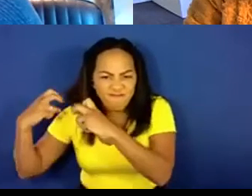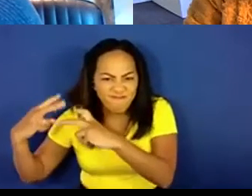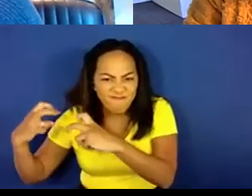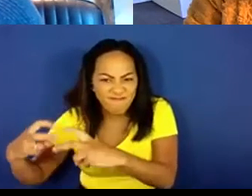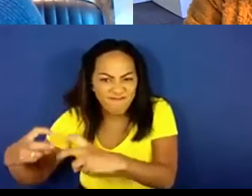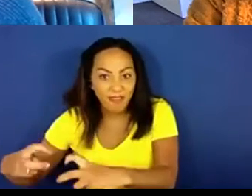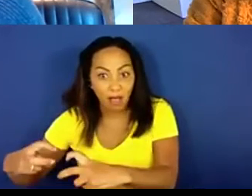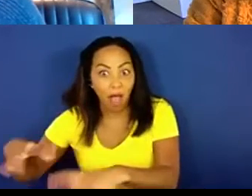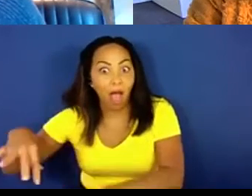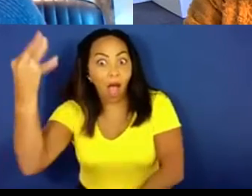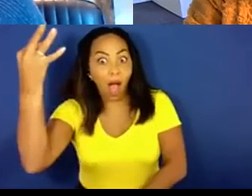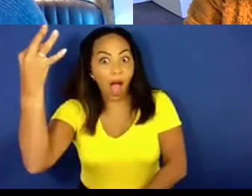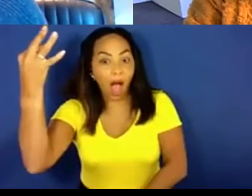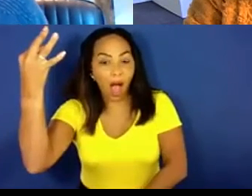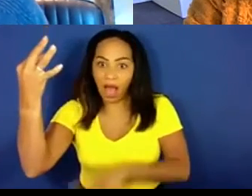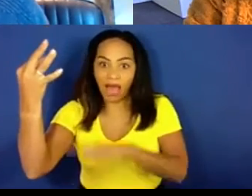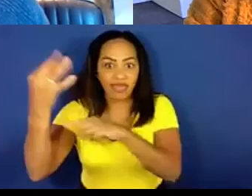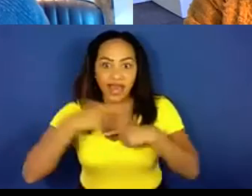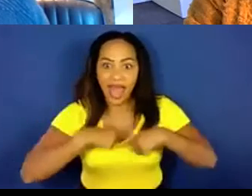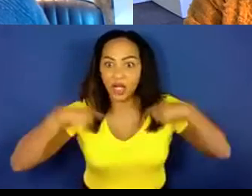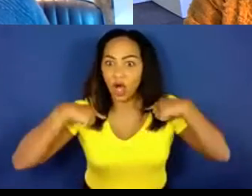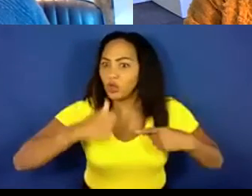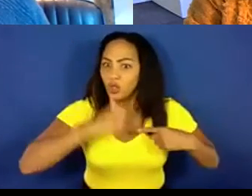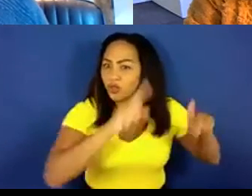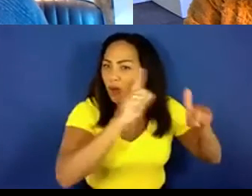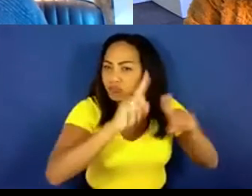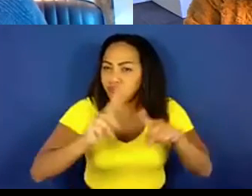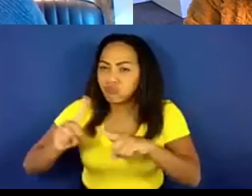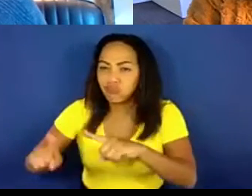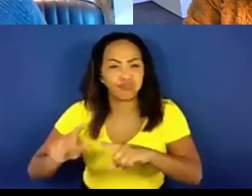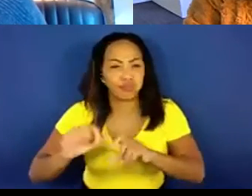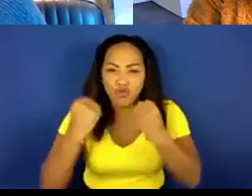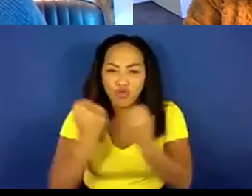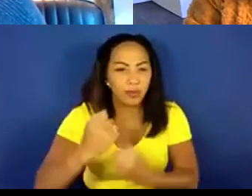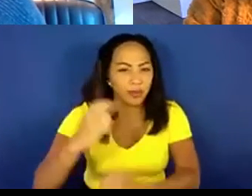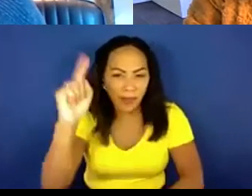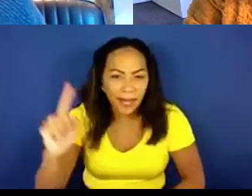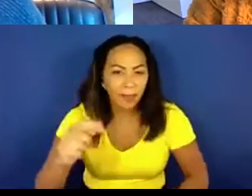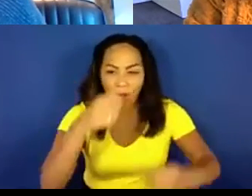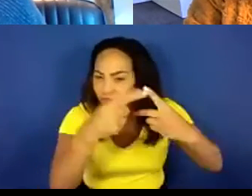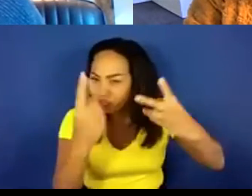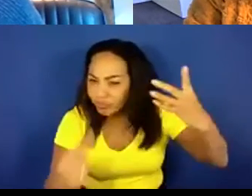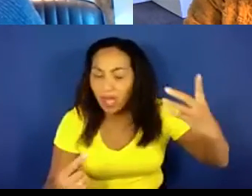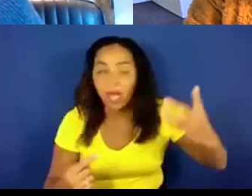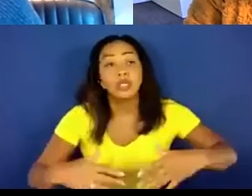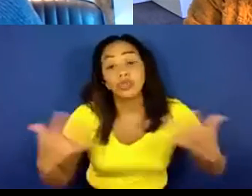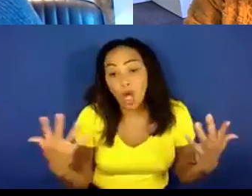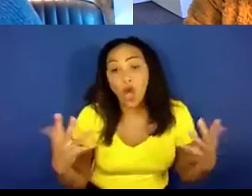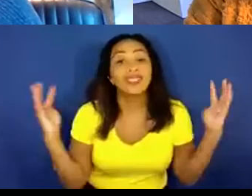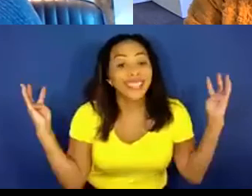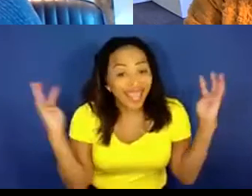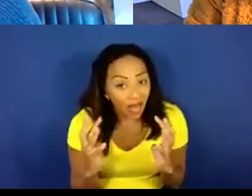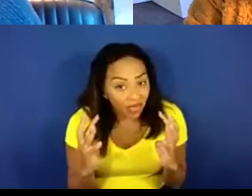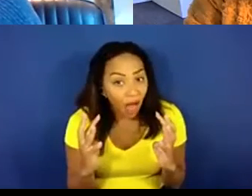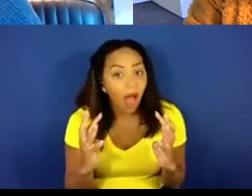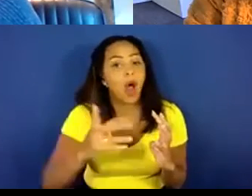useful for so many different groups and people. So I think also together we can raise awareness